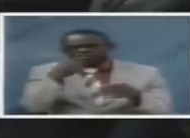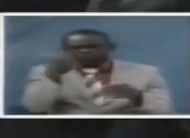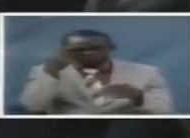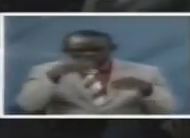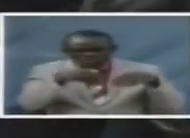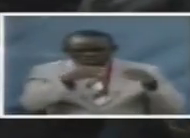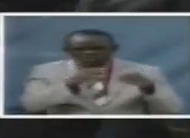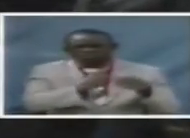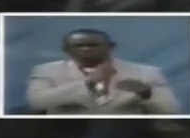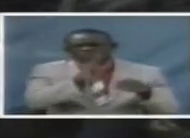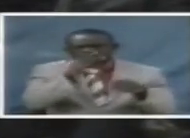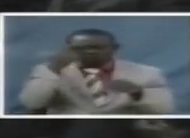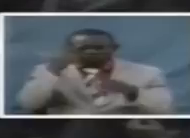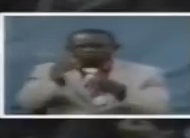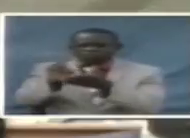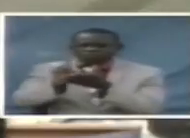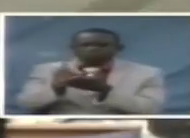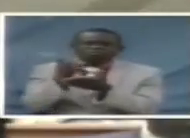Mr. Speaker, tourism.